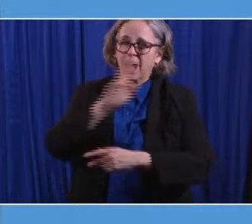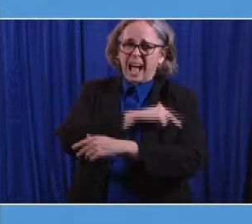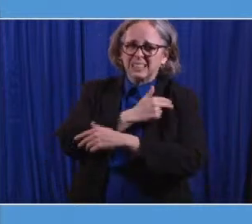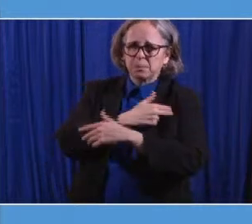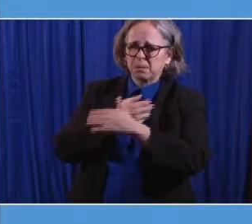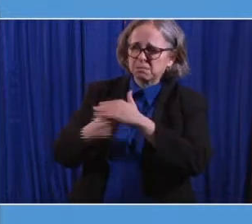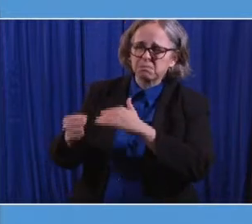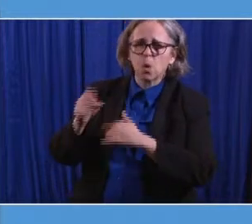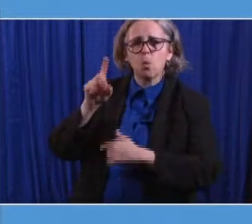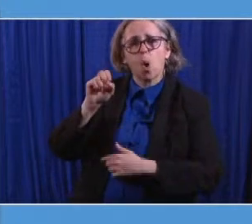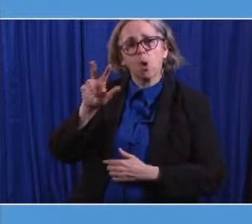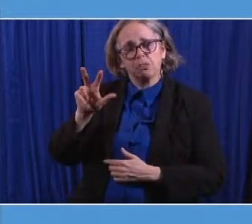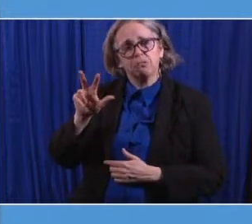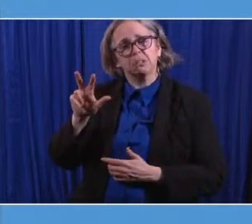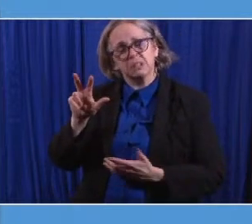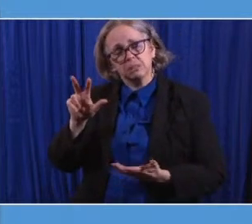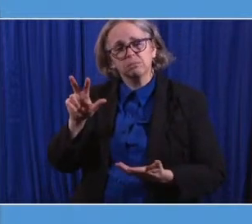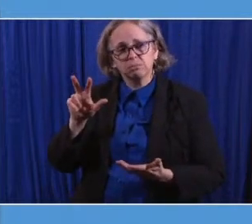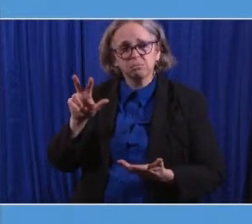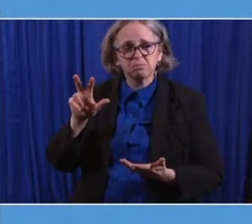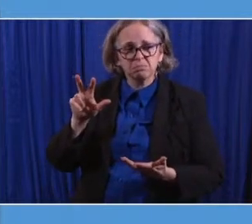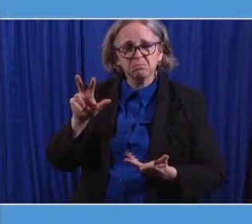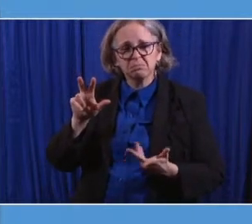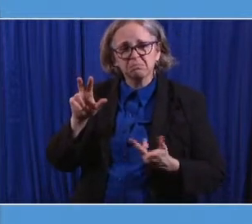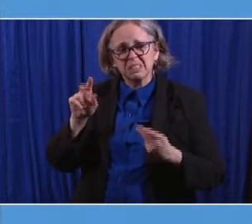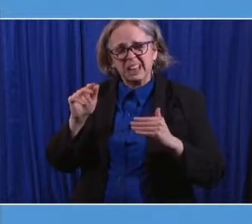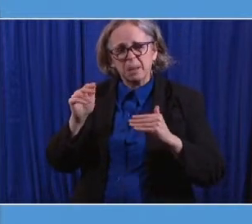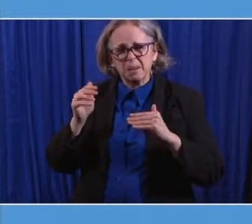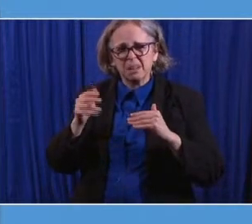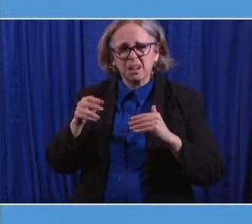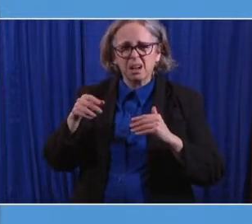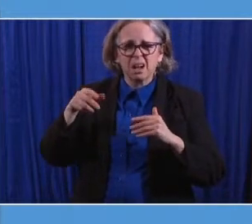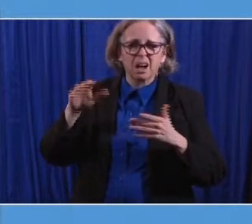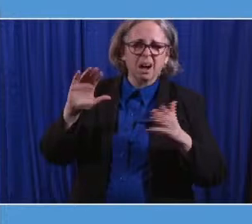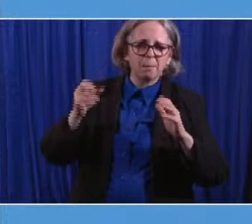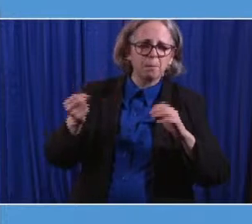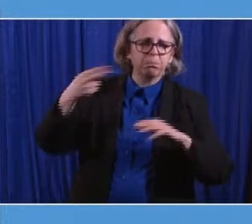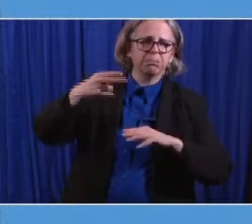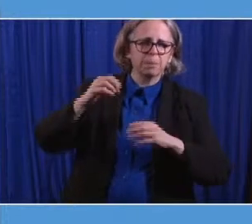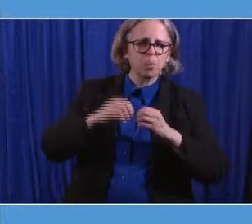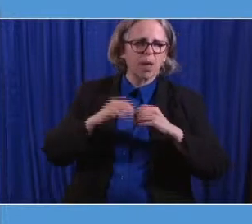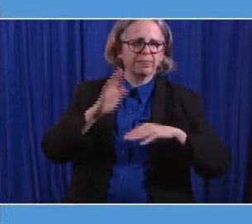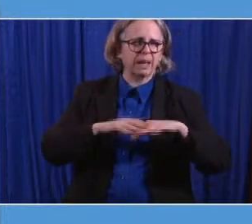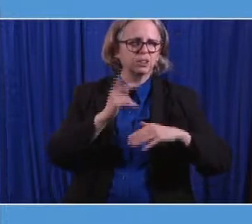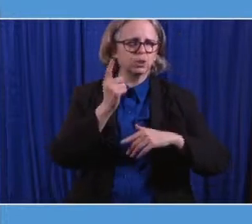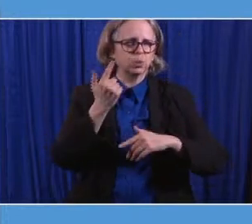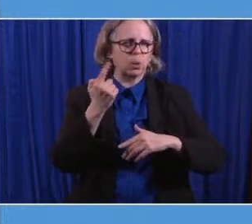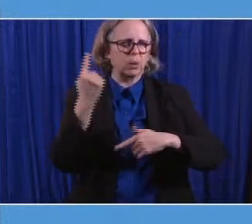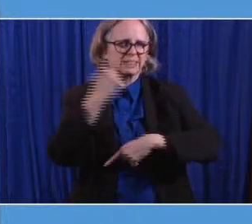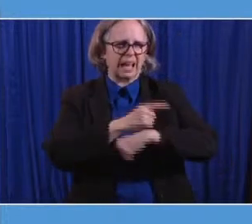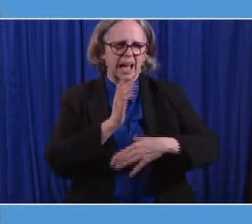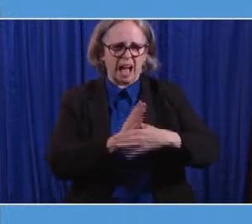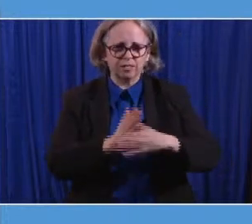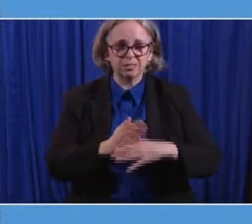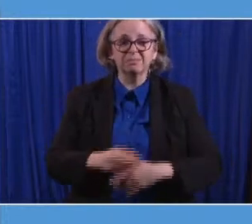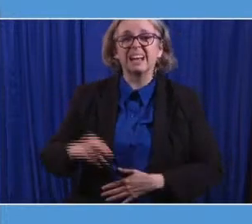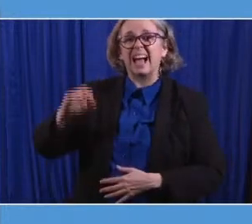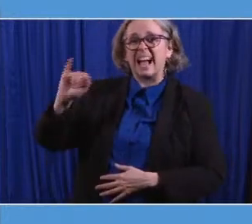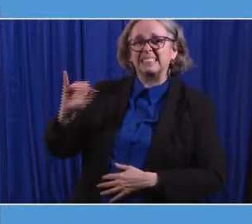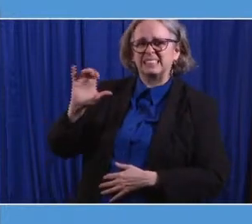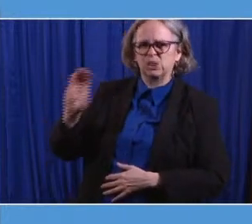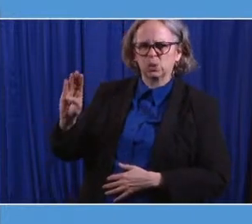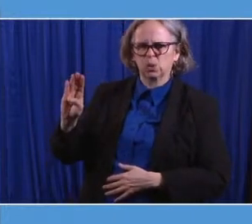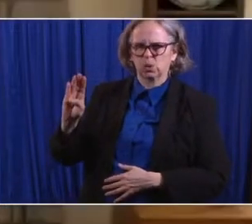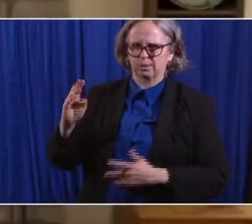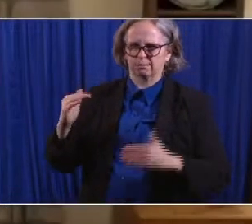103. That's a little bit under the 21-day rolling average. And our ICU admissions are right at what the